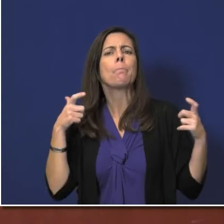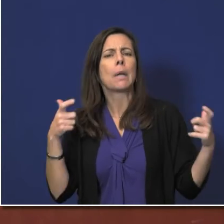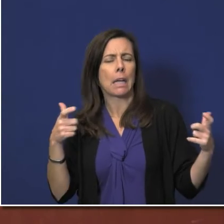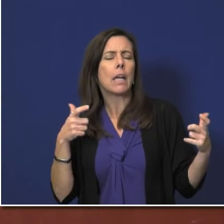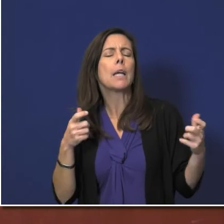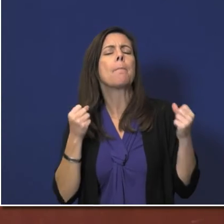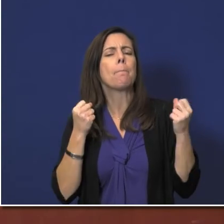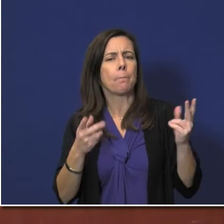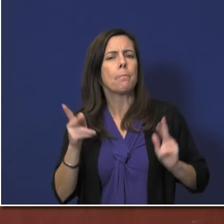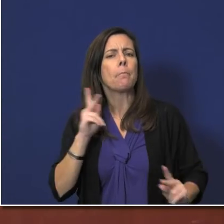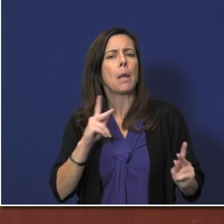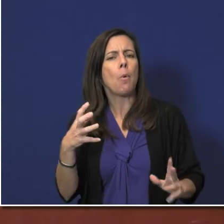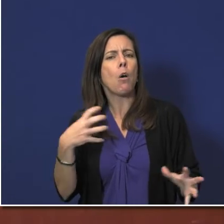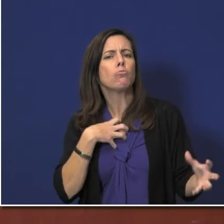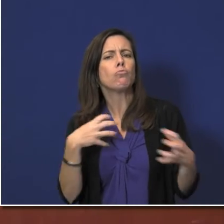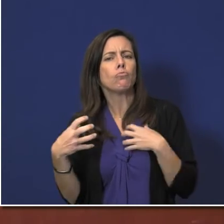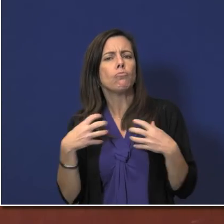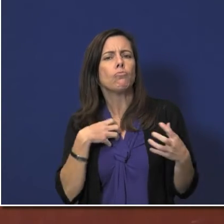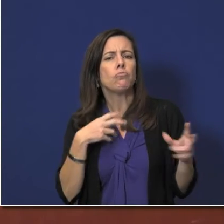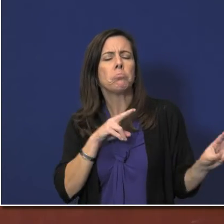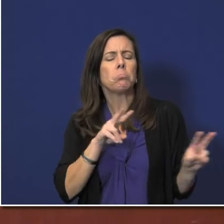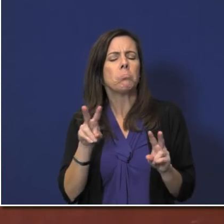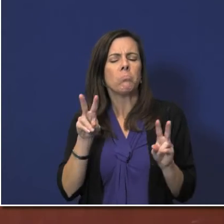were complaining look